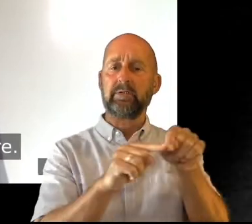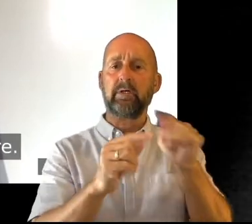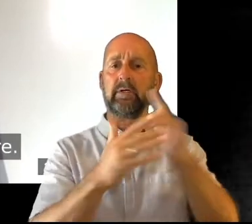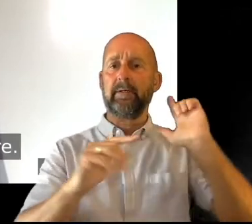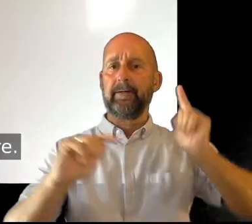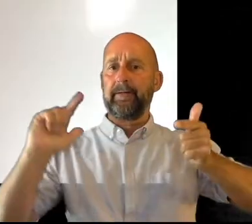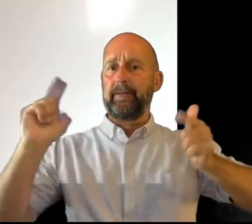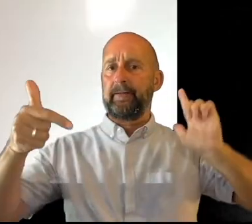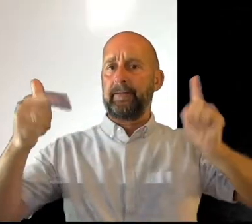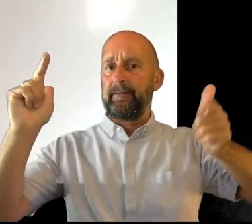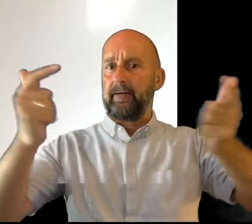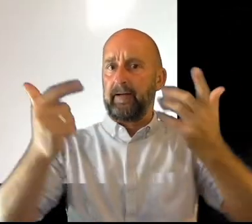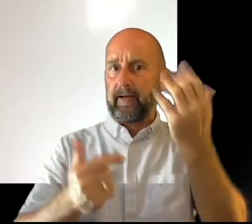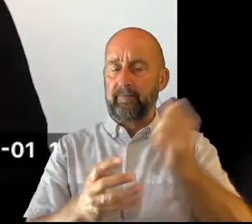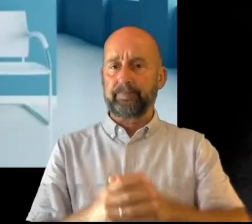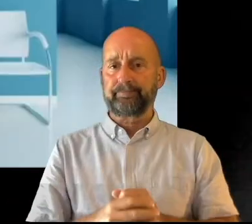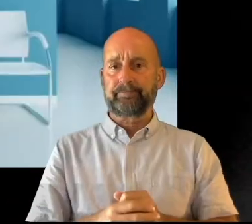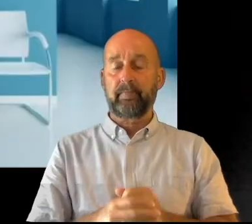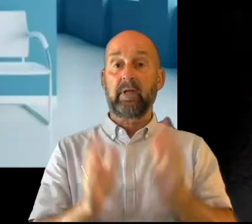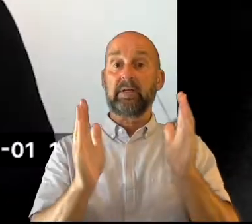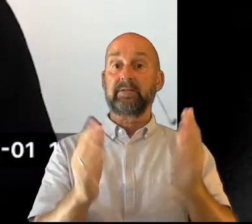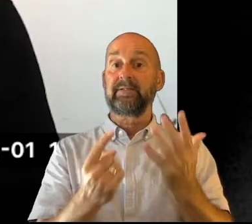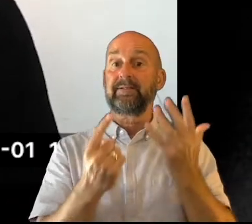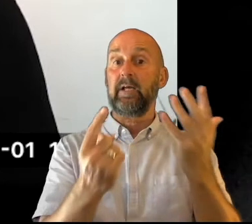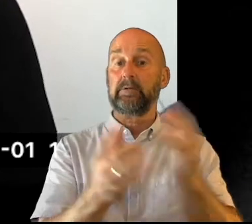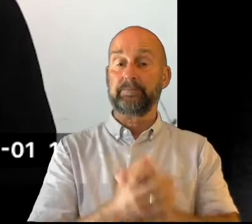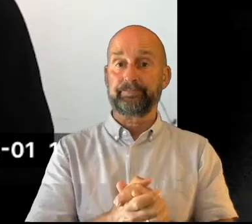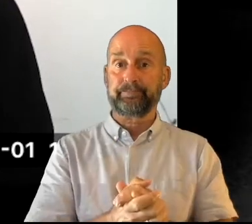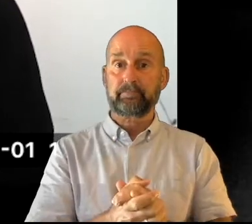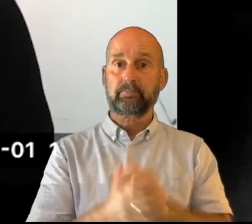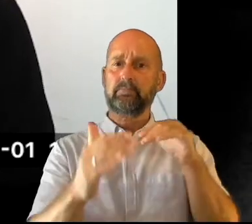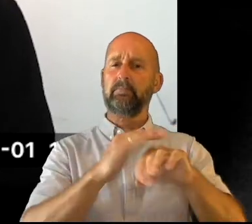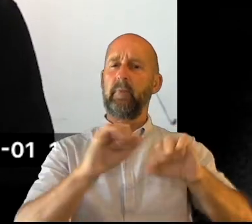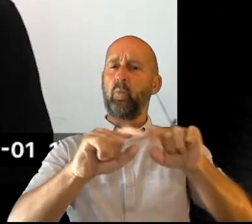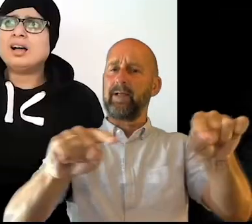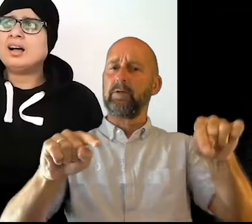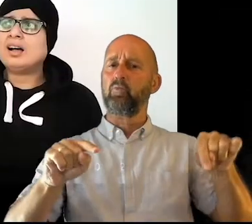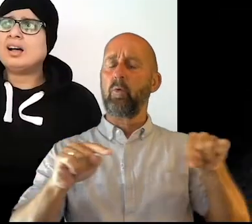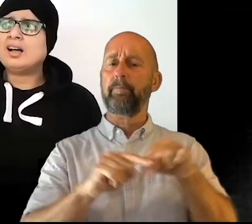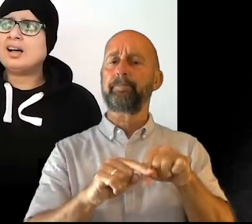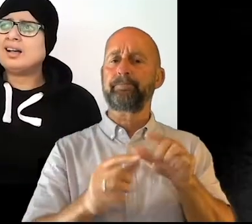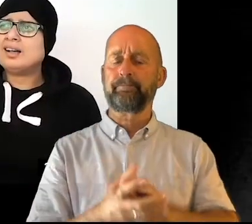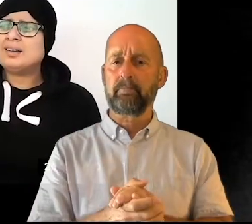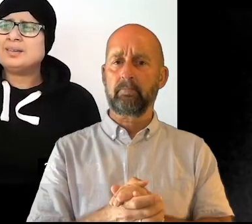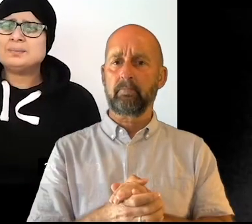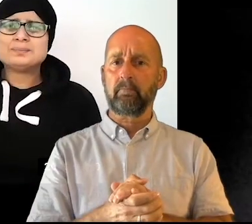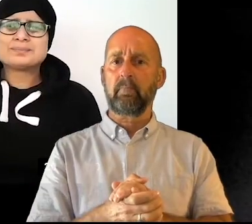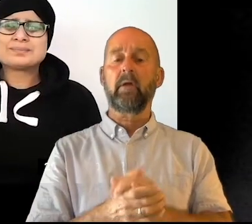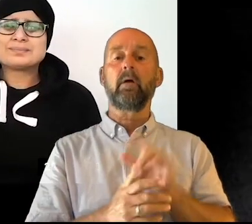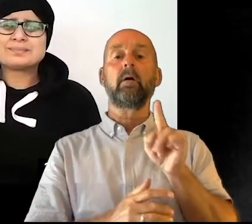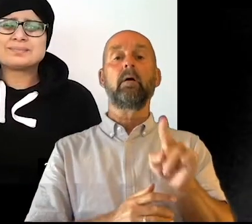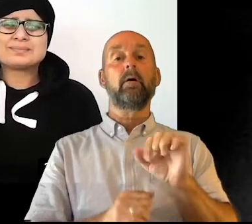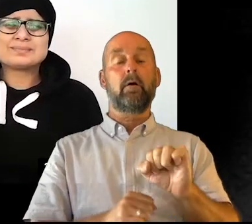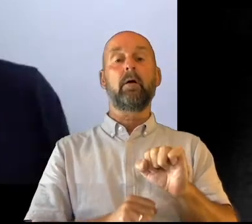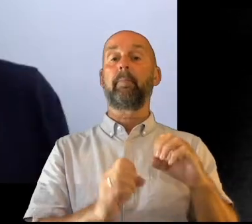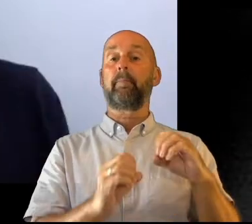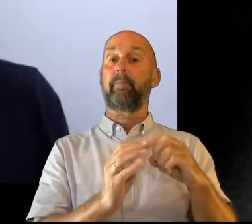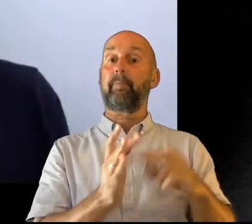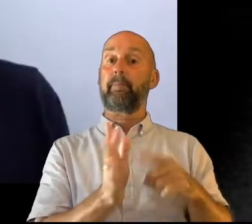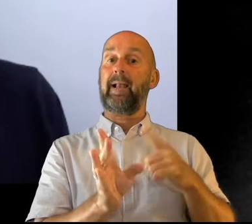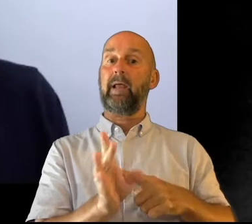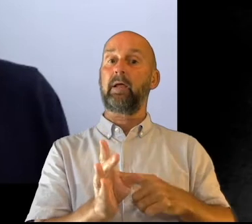surveillance everywhere. Scene 6. Internal. Department of Health and Economics waiting room. Day. Samrah's shoulder is being held tightly by Billy